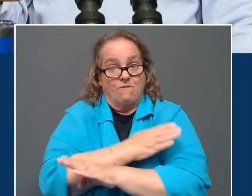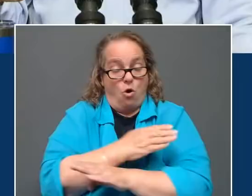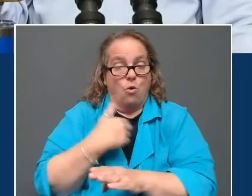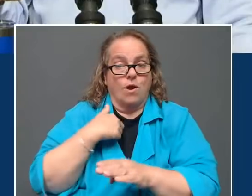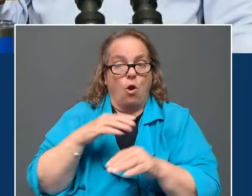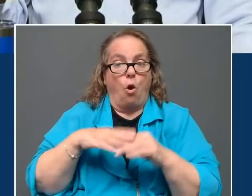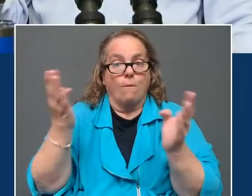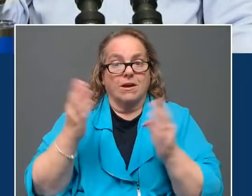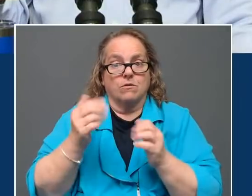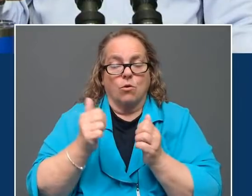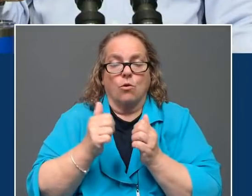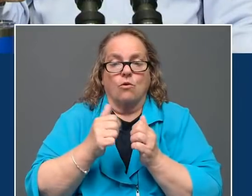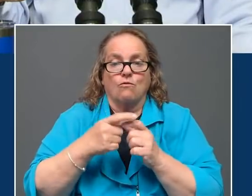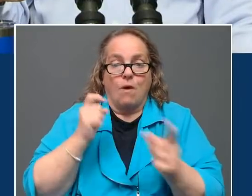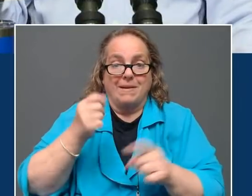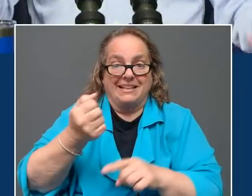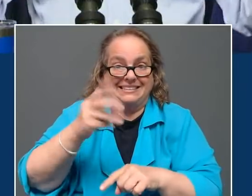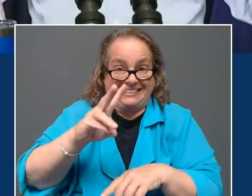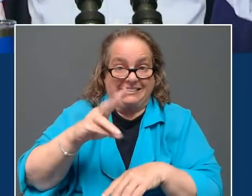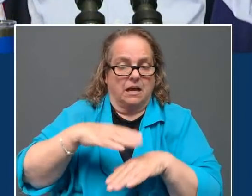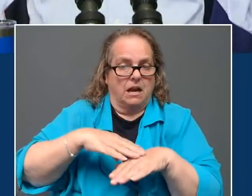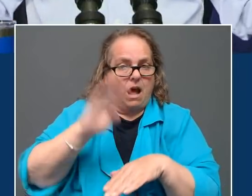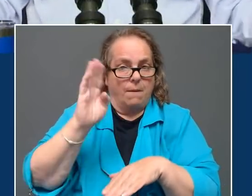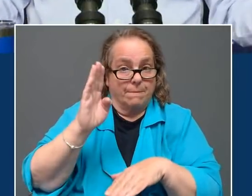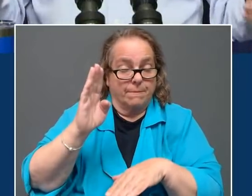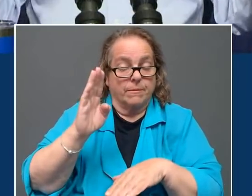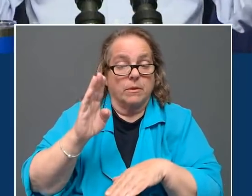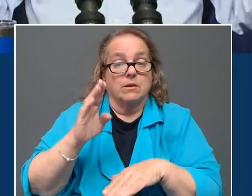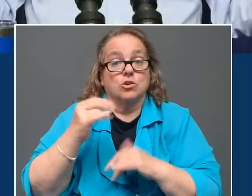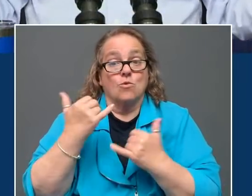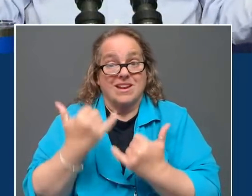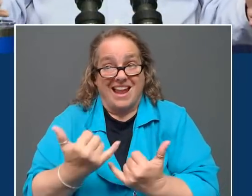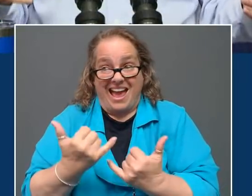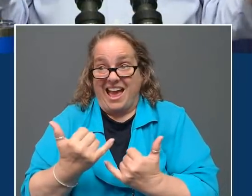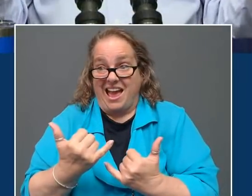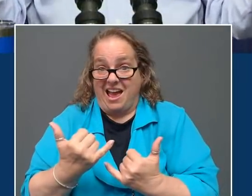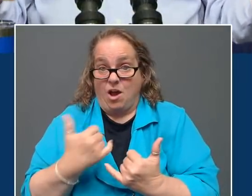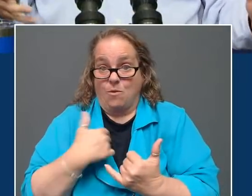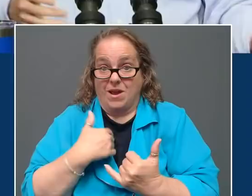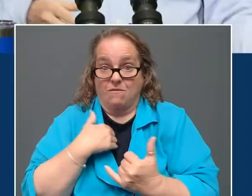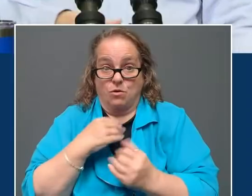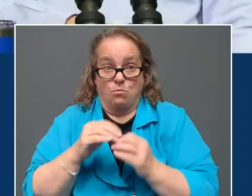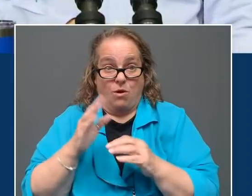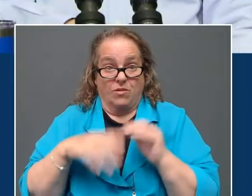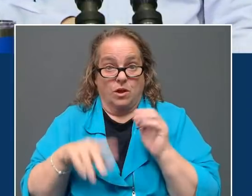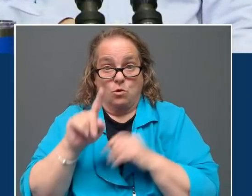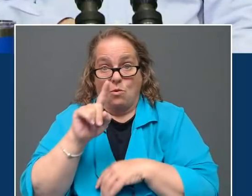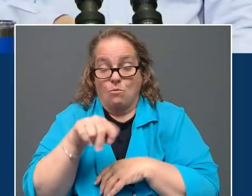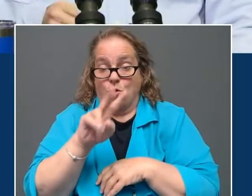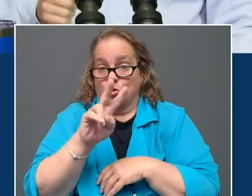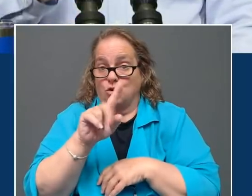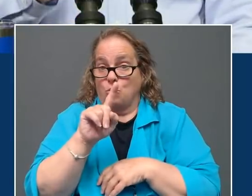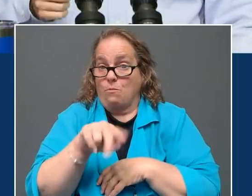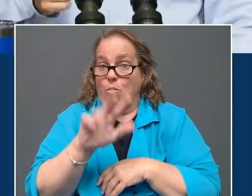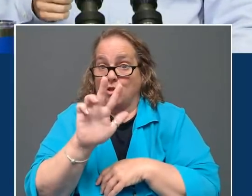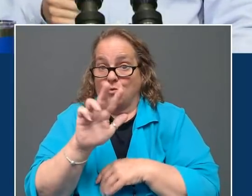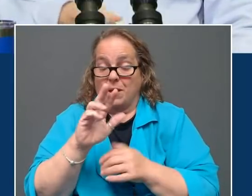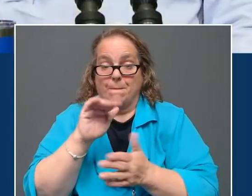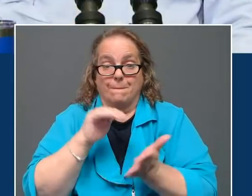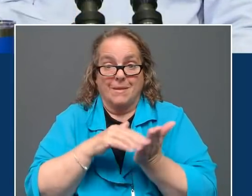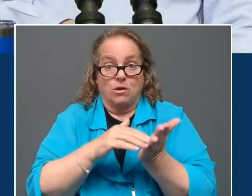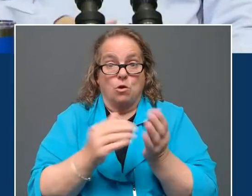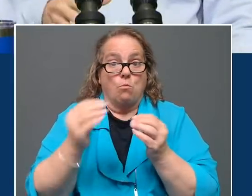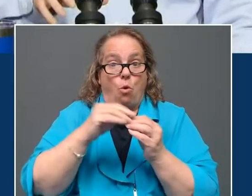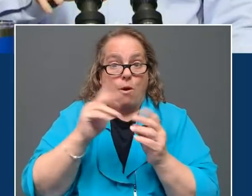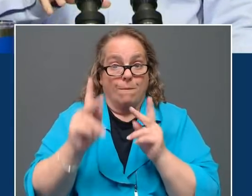My apologies. We believe that now having more than 1.2, 1.3 million more people